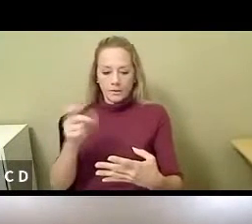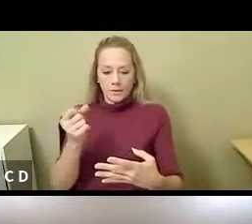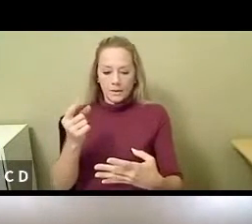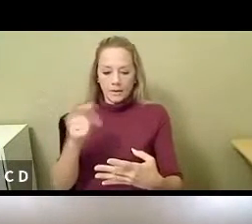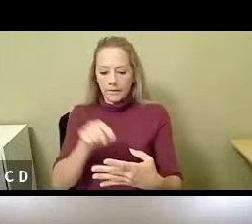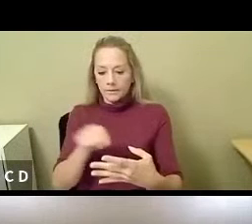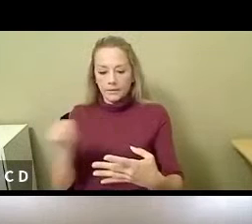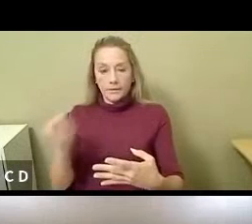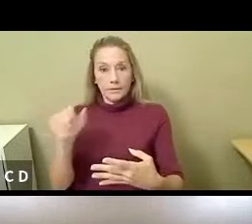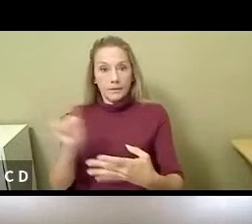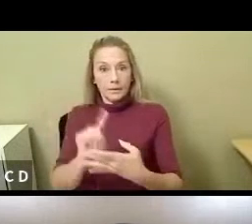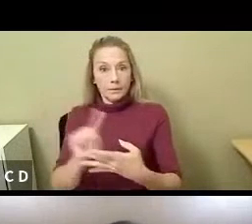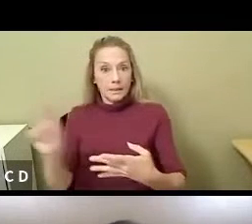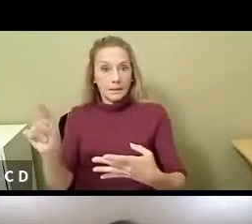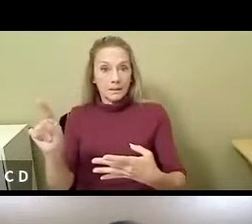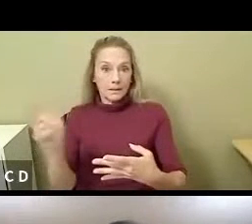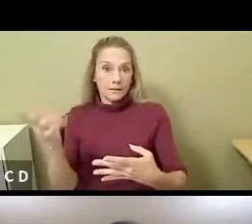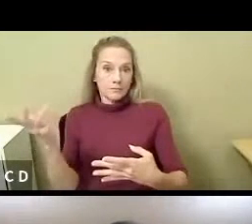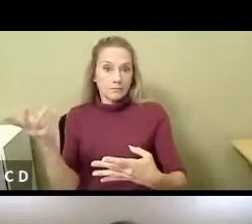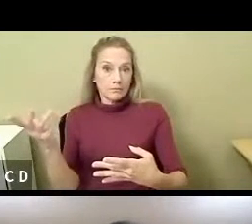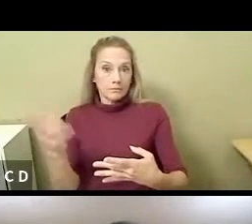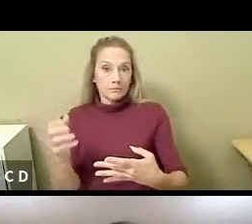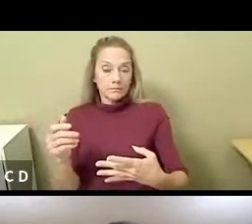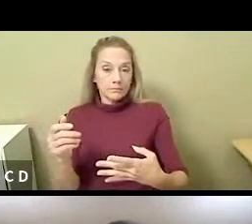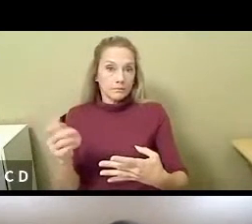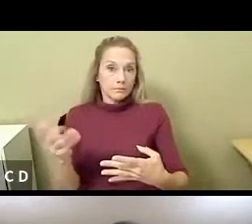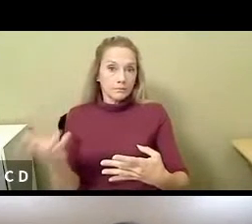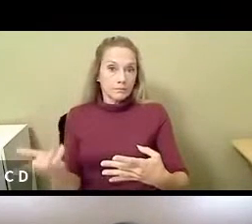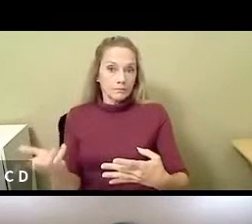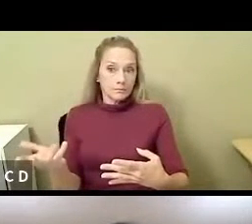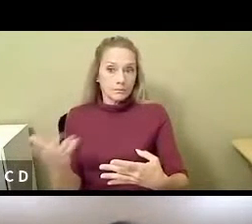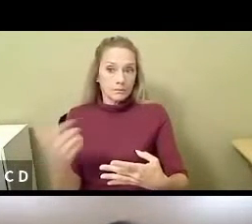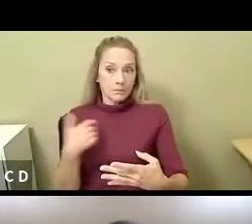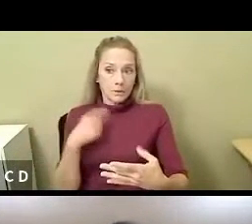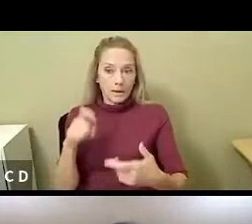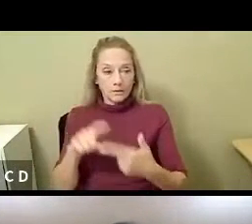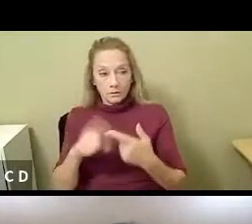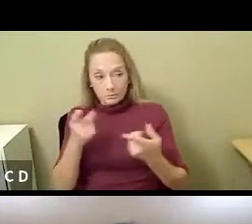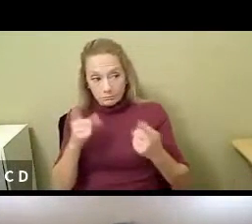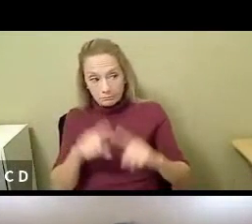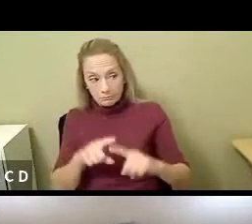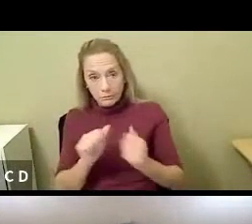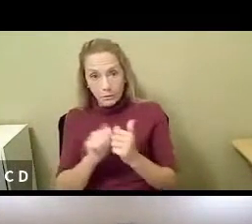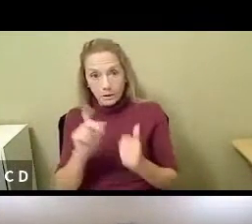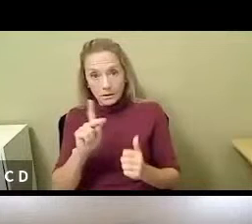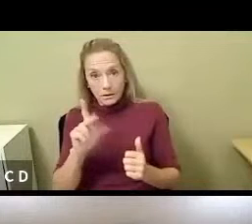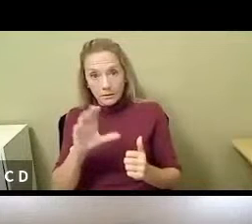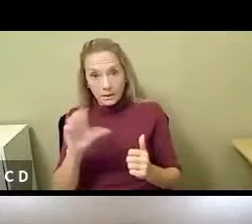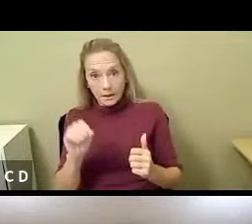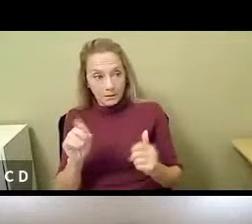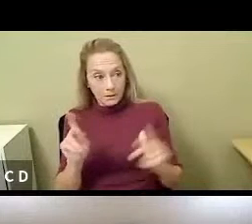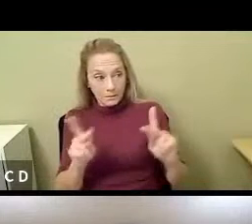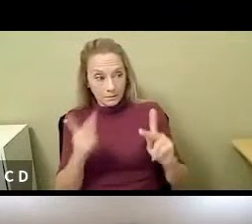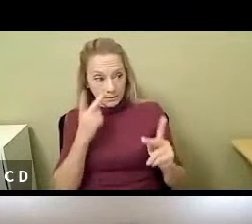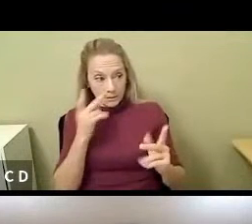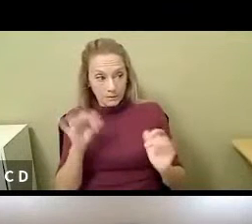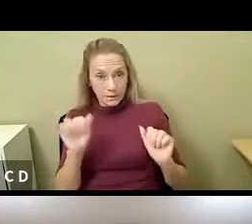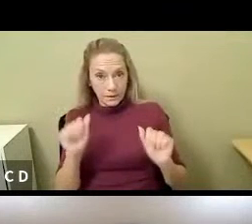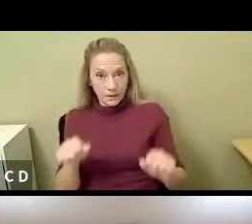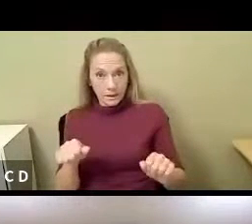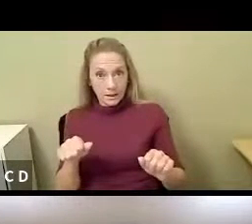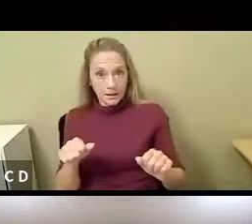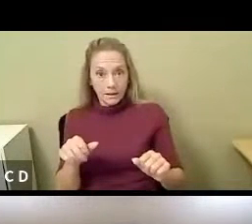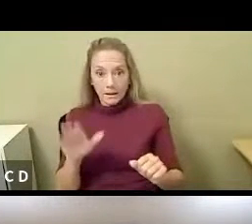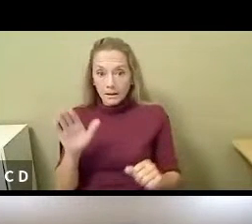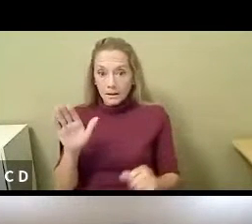I guess that we'd have to work with the county folks just to see if that's actually an option. Could we And the same